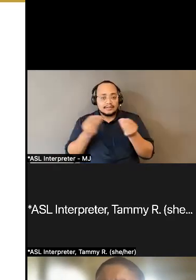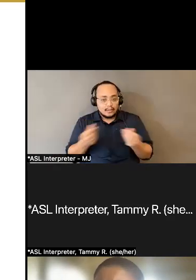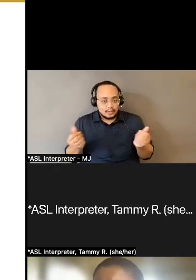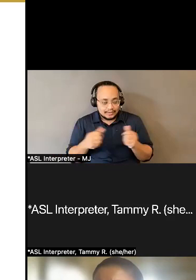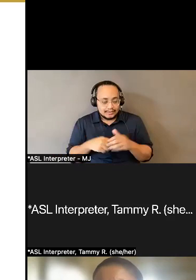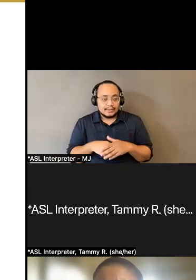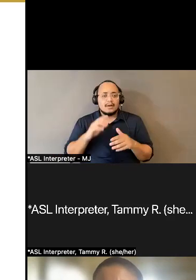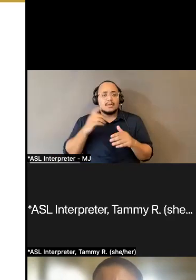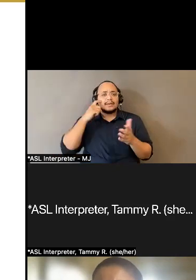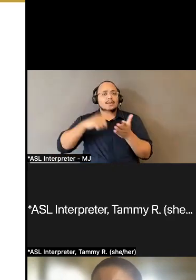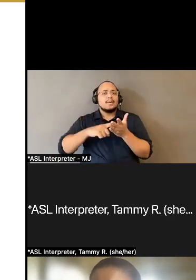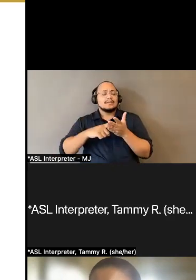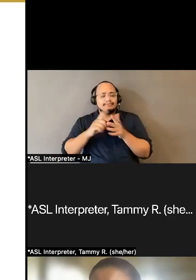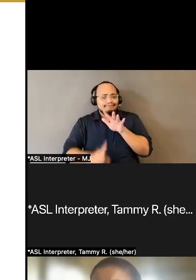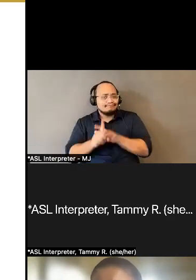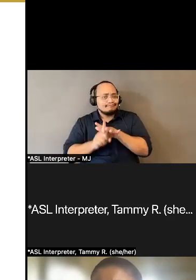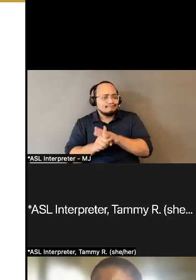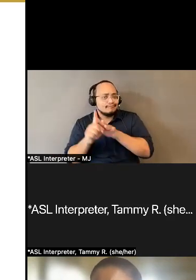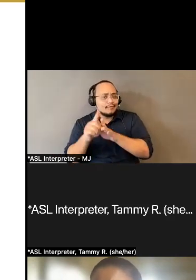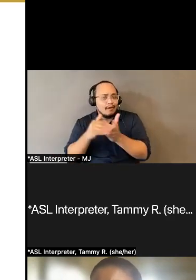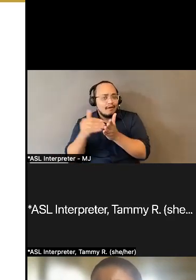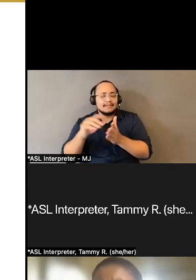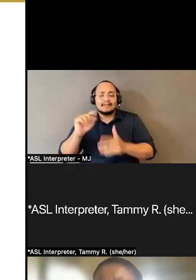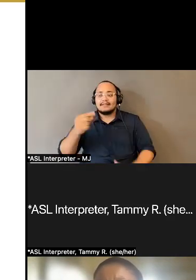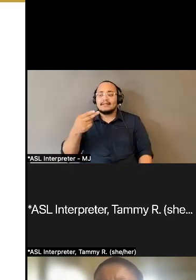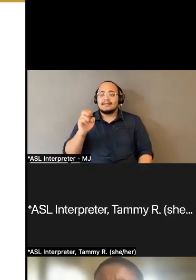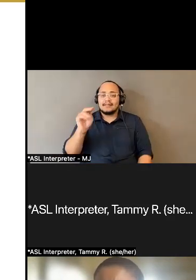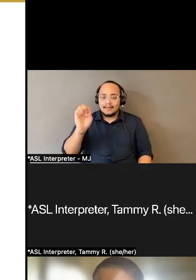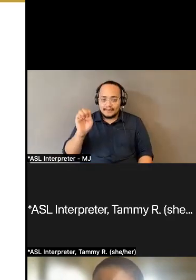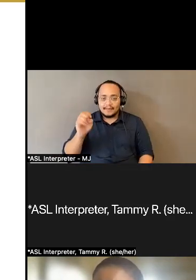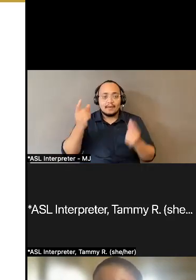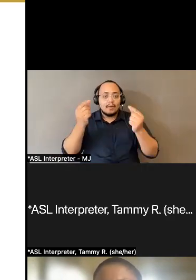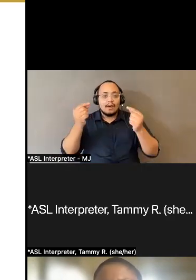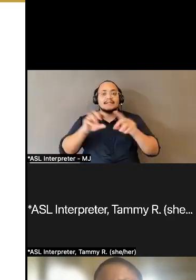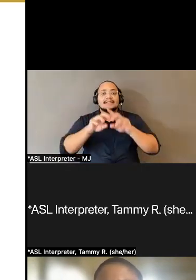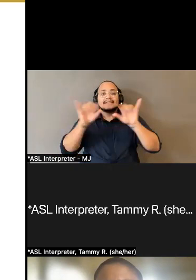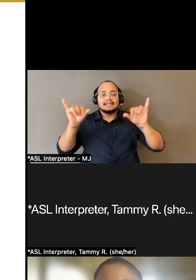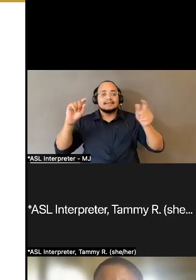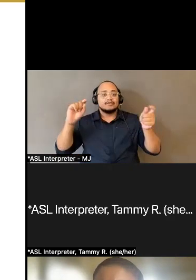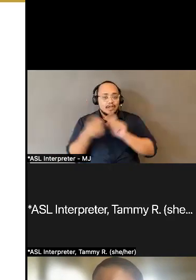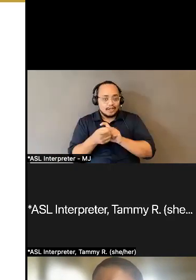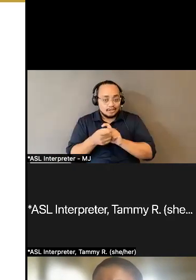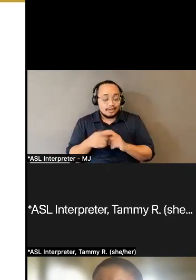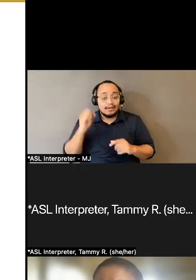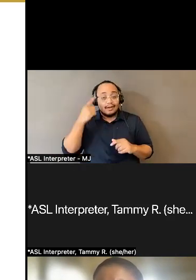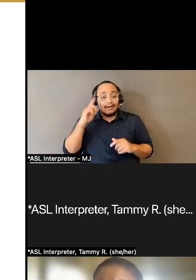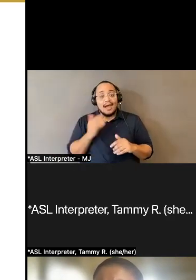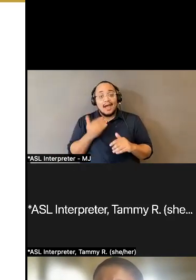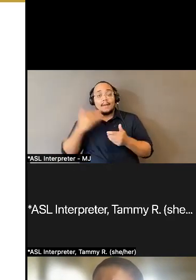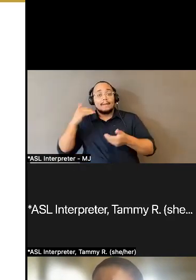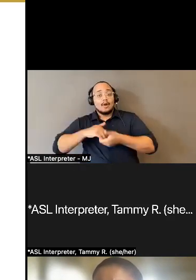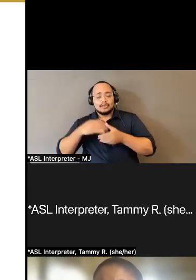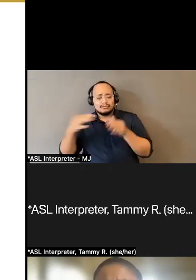recurrent theme in our listening sessions and interviews was systems change. And our partners discussed